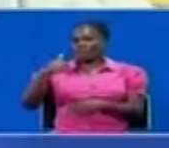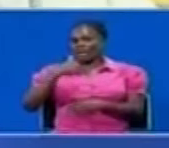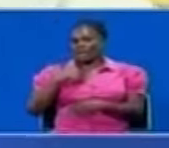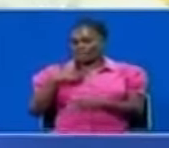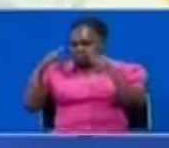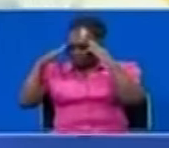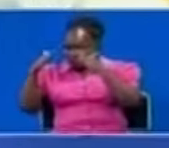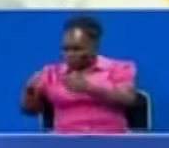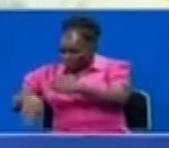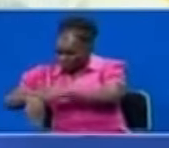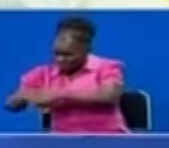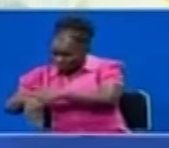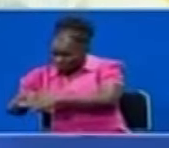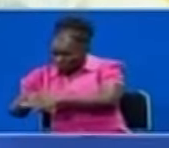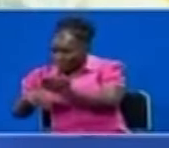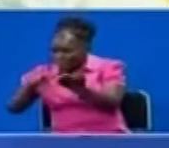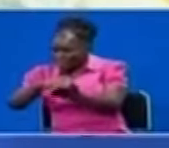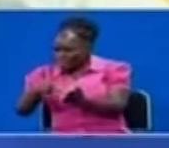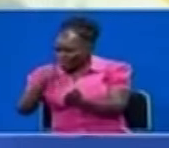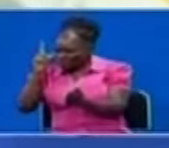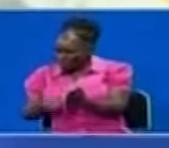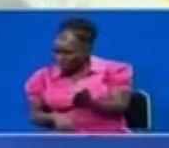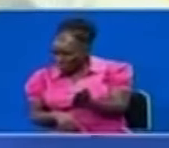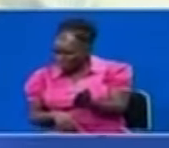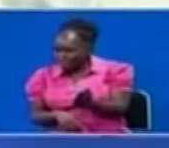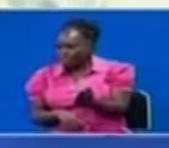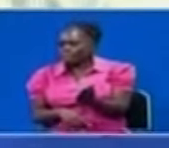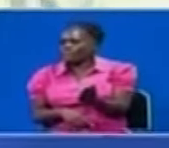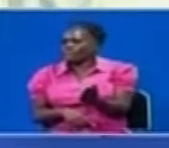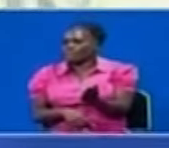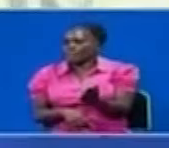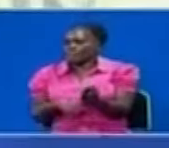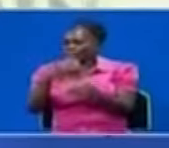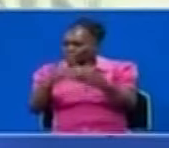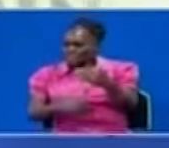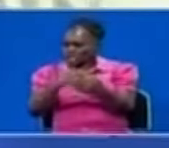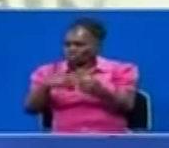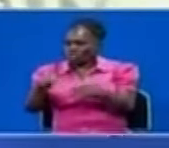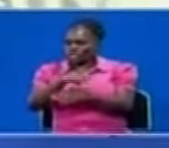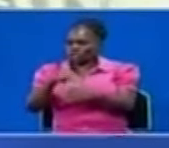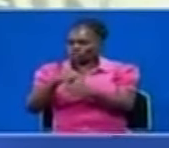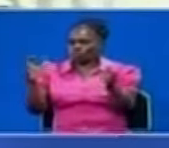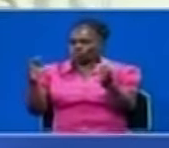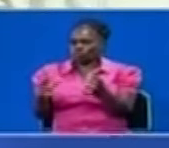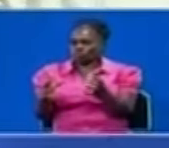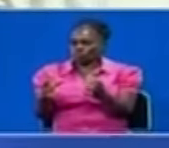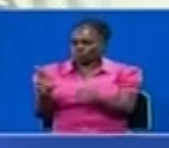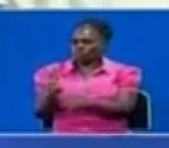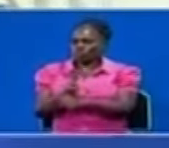pursue football. So it means, literally, the equipment our national team uses to